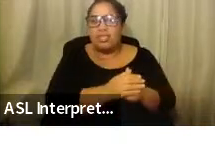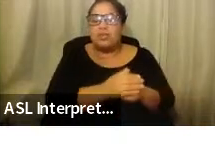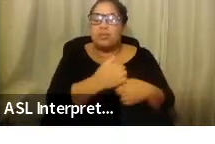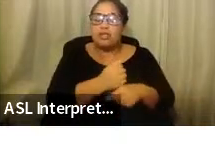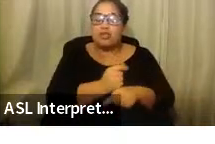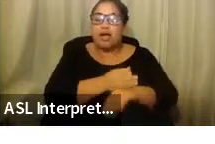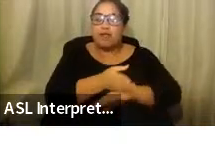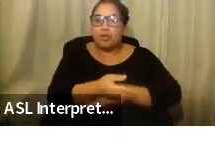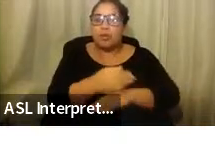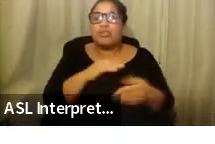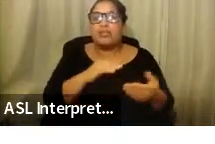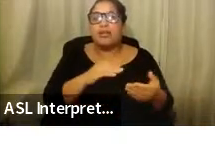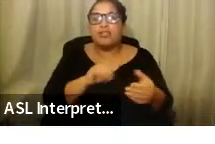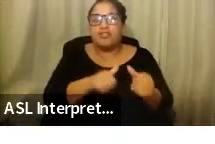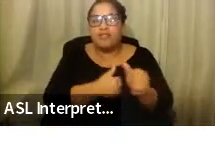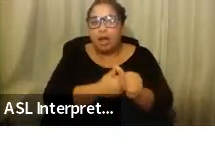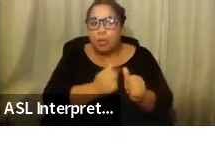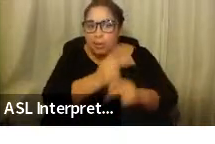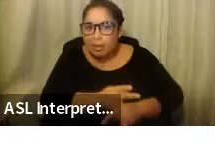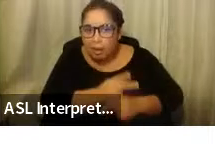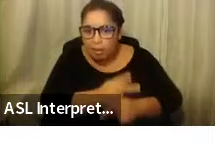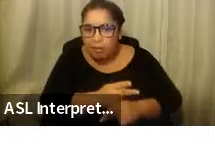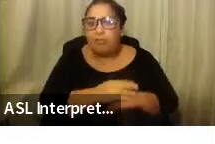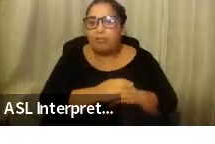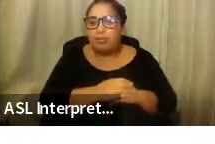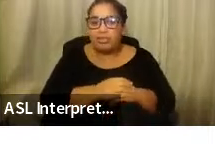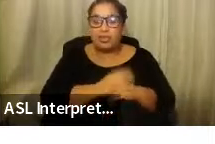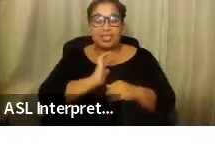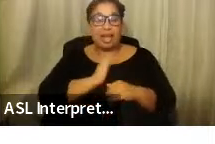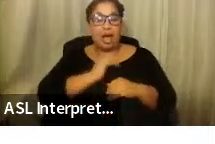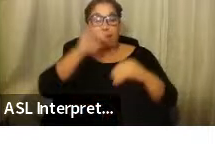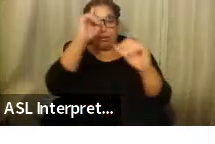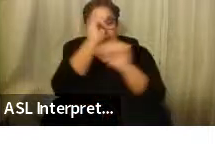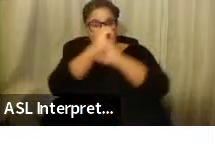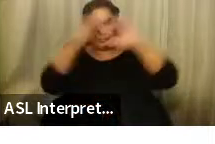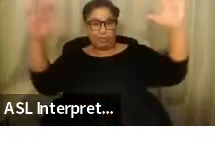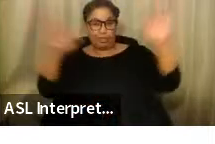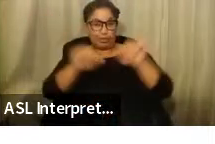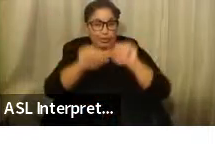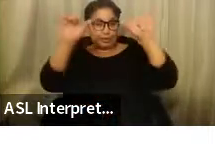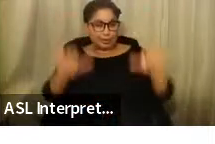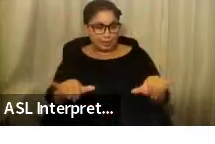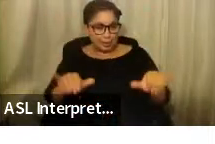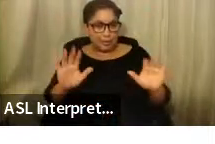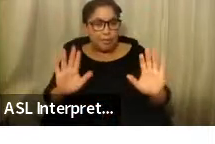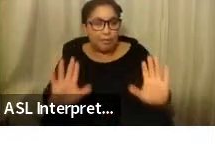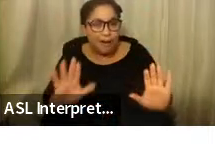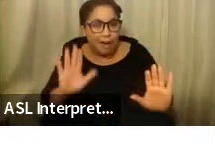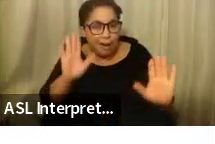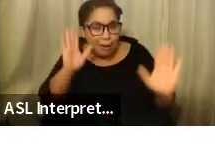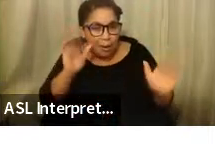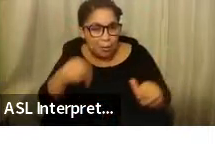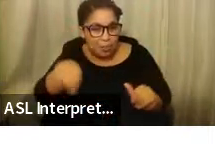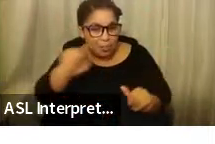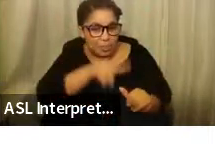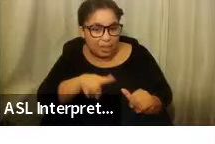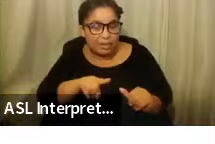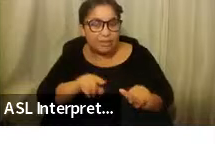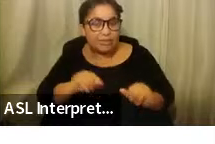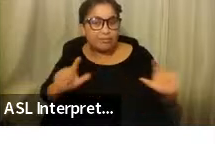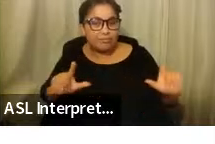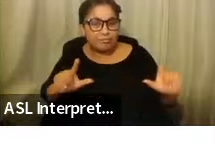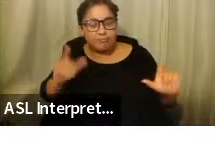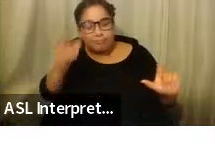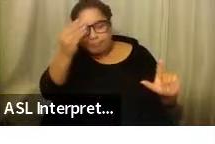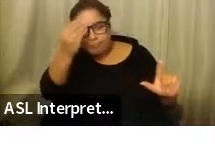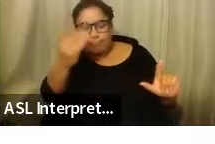this is a lot of talking about our Envision system. So I hope that was clear to you. And then we'll give you